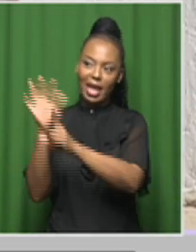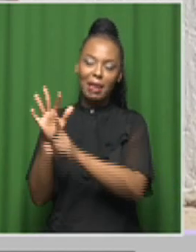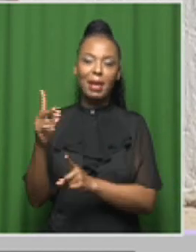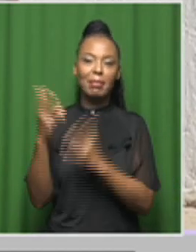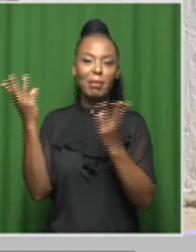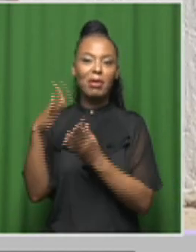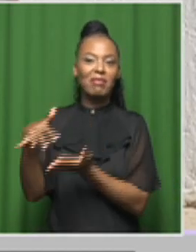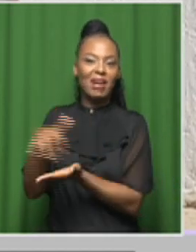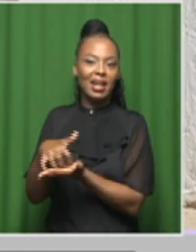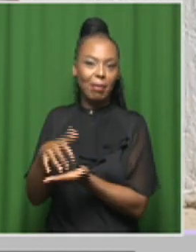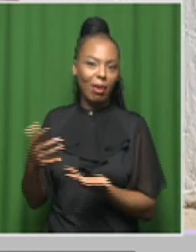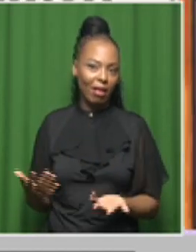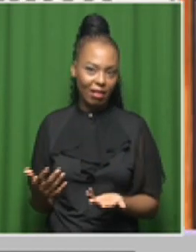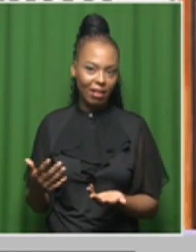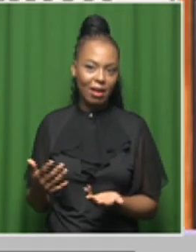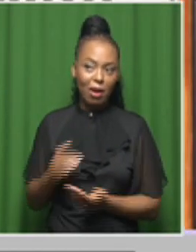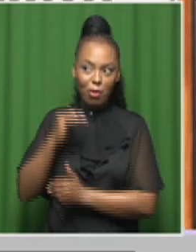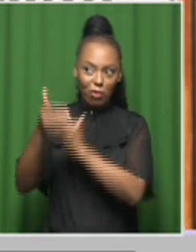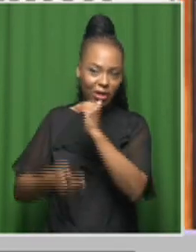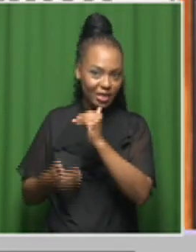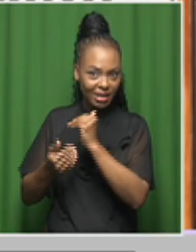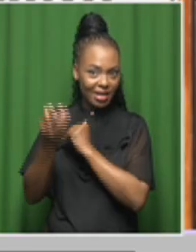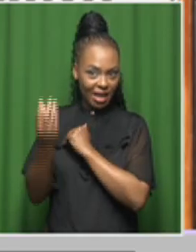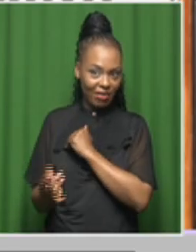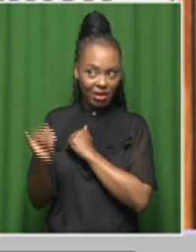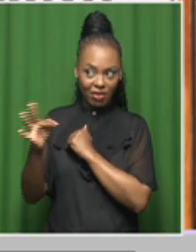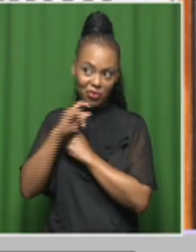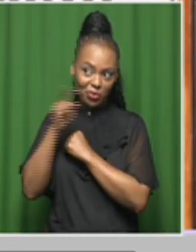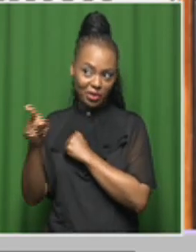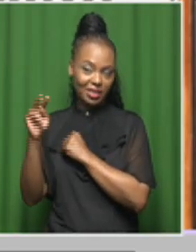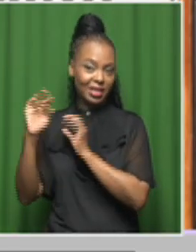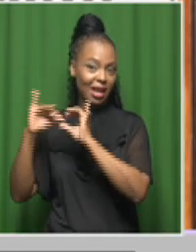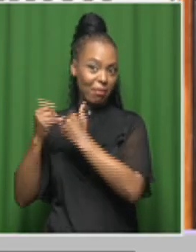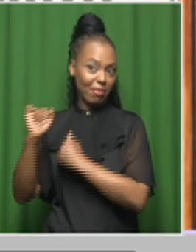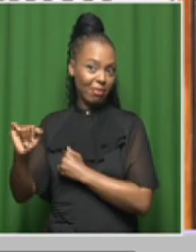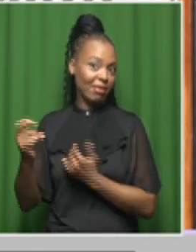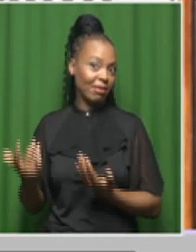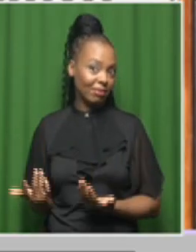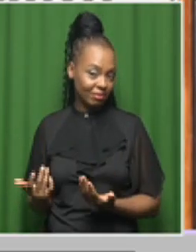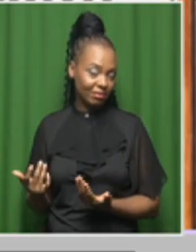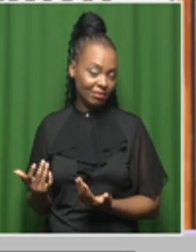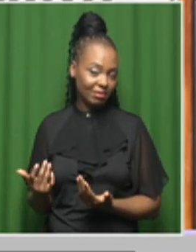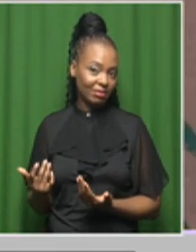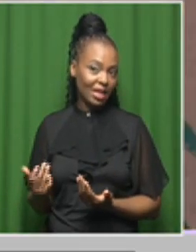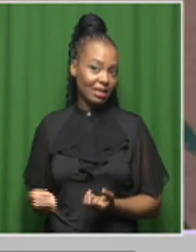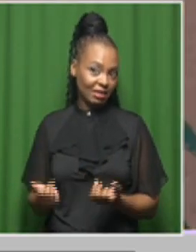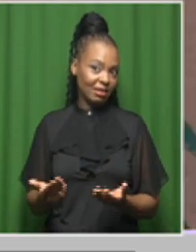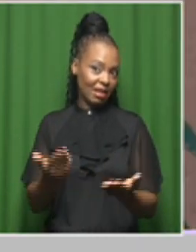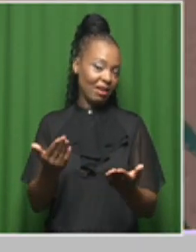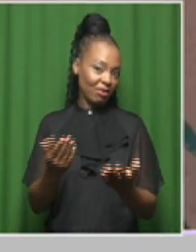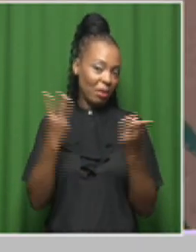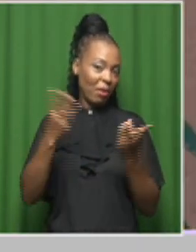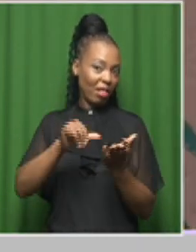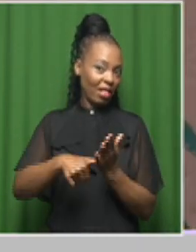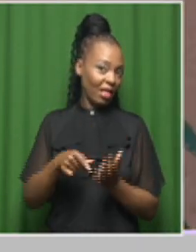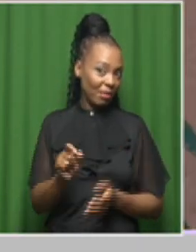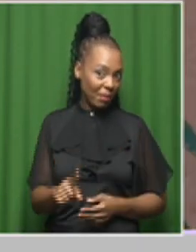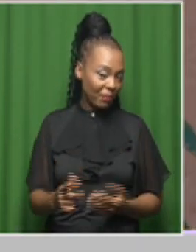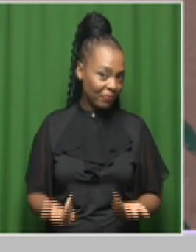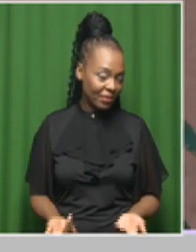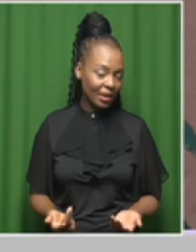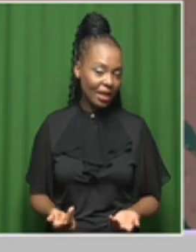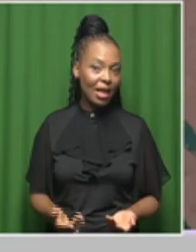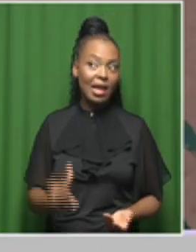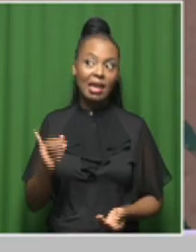services? So an NPO is putting itself at risk in terms of what would happen in the event